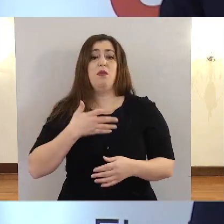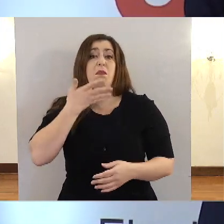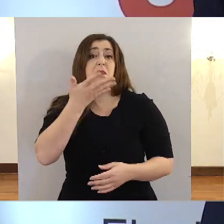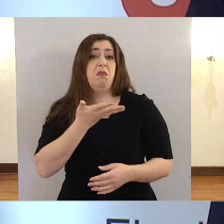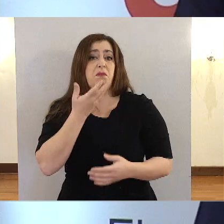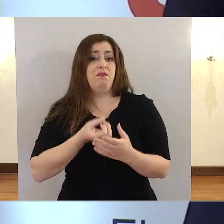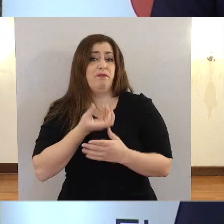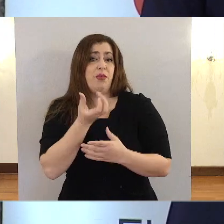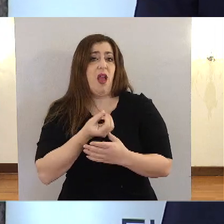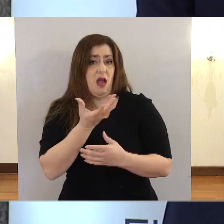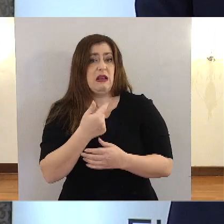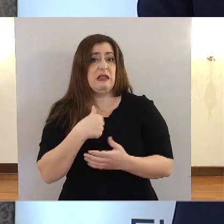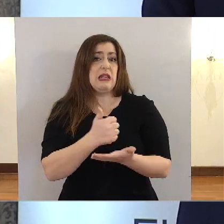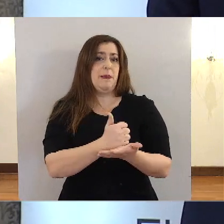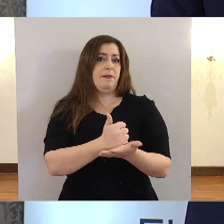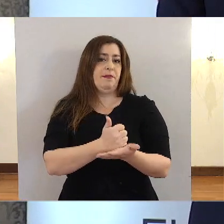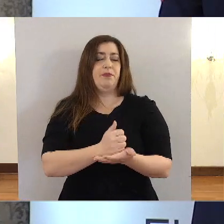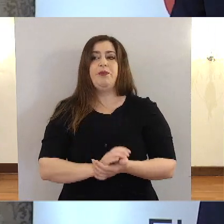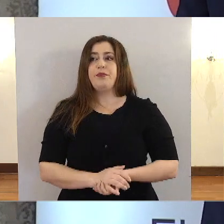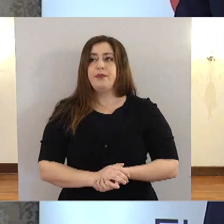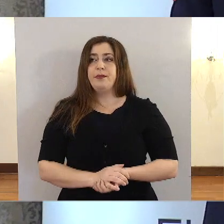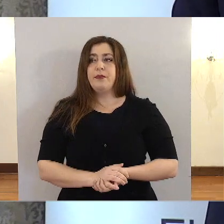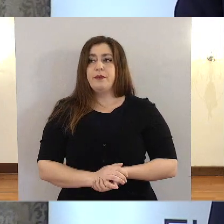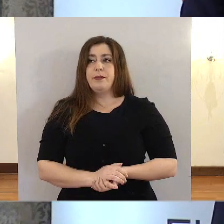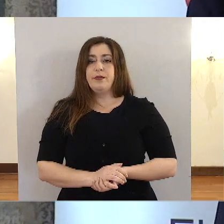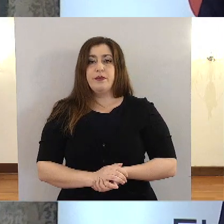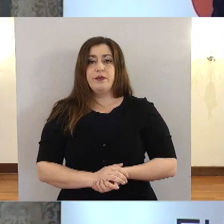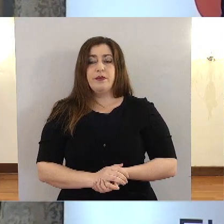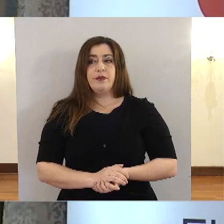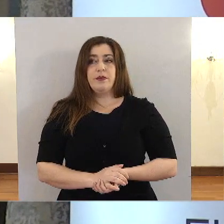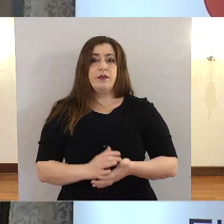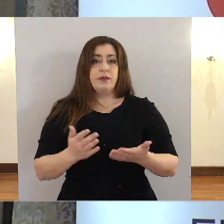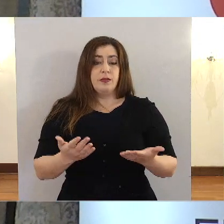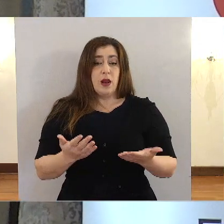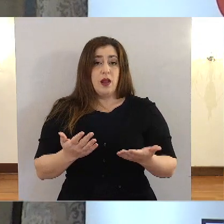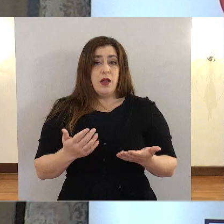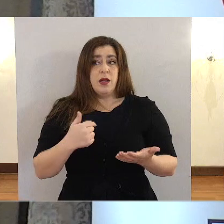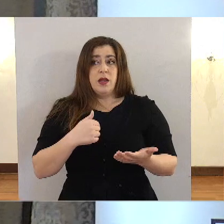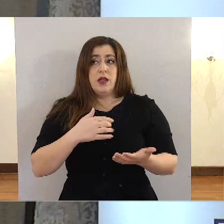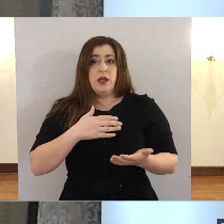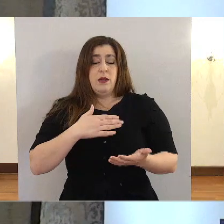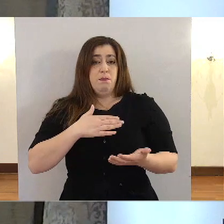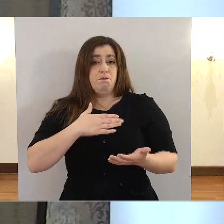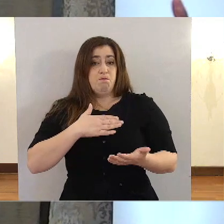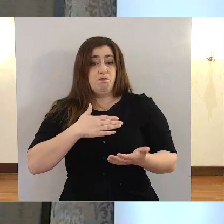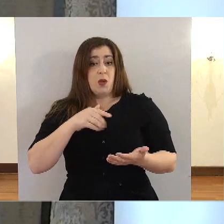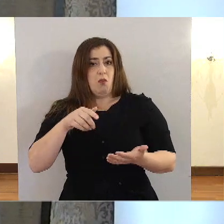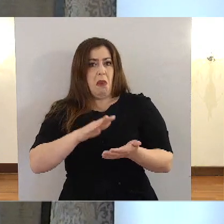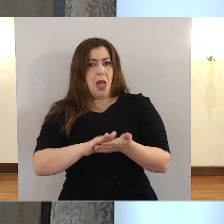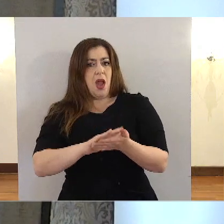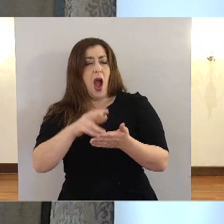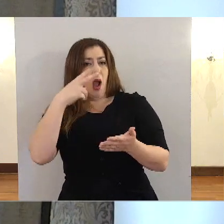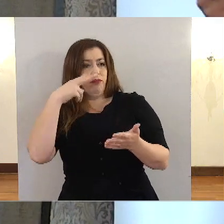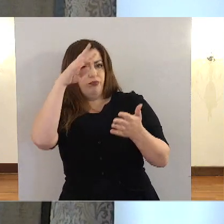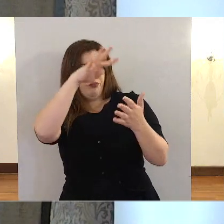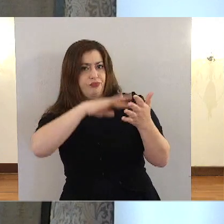conference today, there is going to be a lineup, possibly you've seen on your, just in front of you, a pack full of